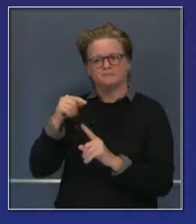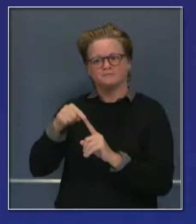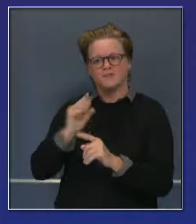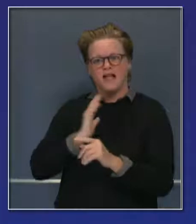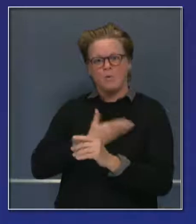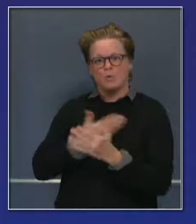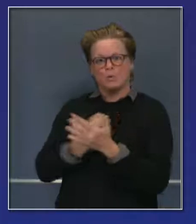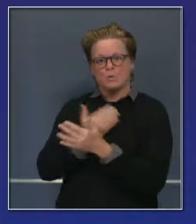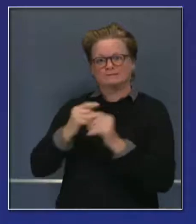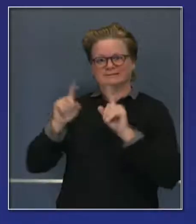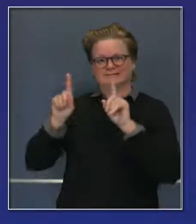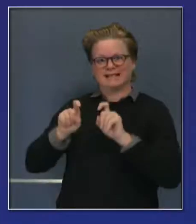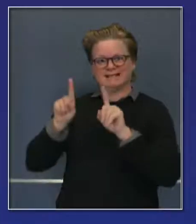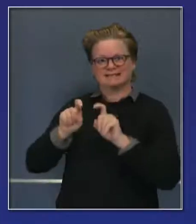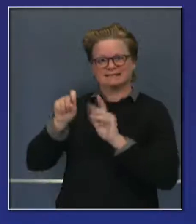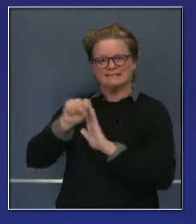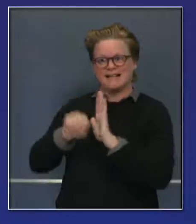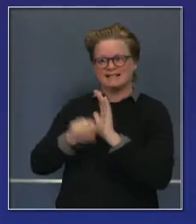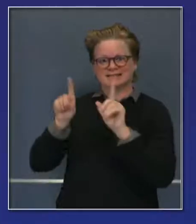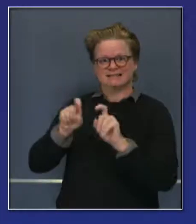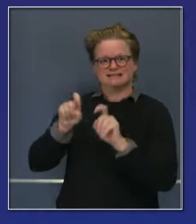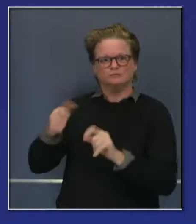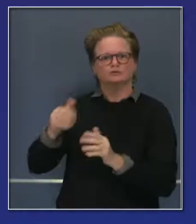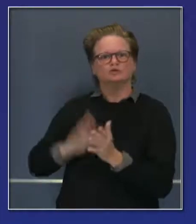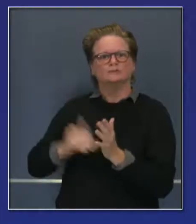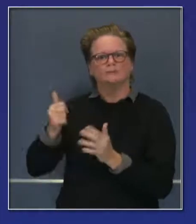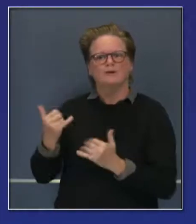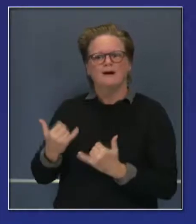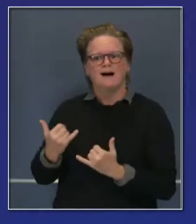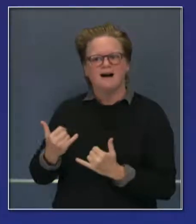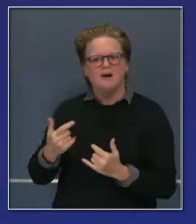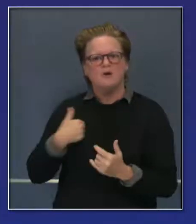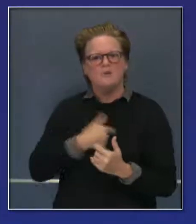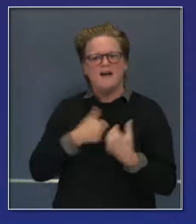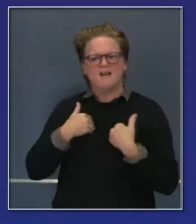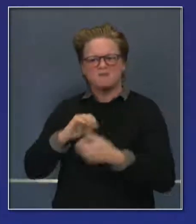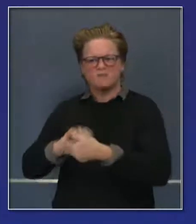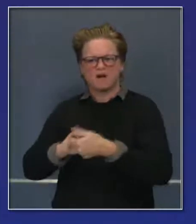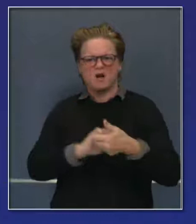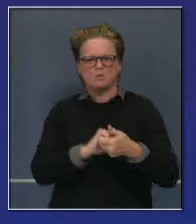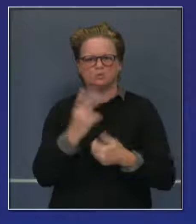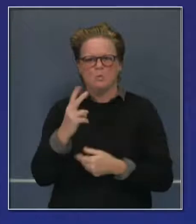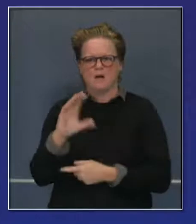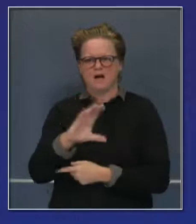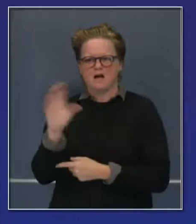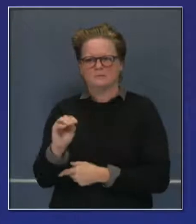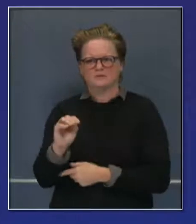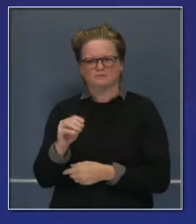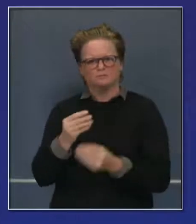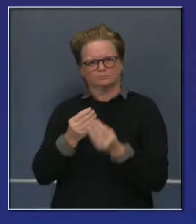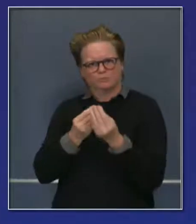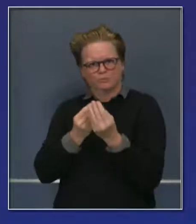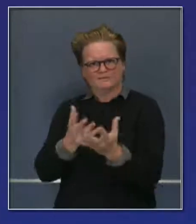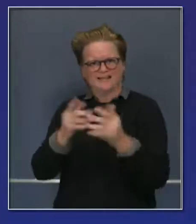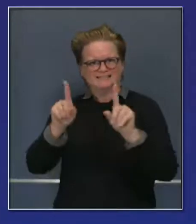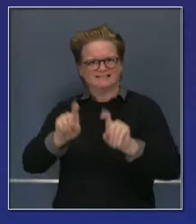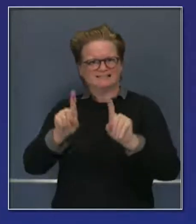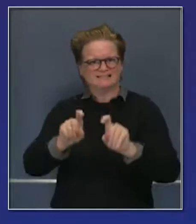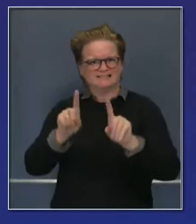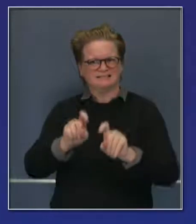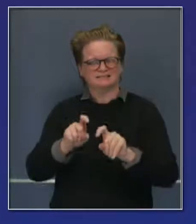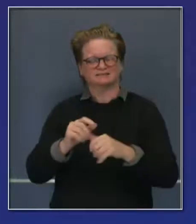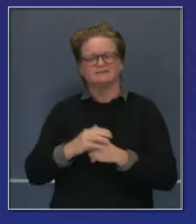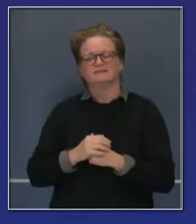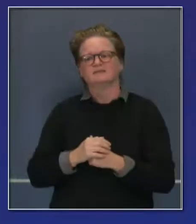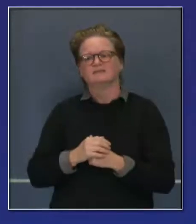150,000 at peak, in our partnership with Perkin-Elmer, but also the isolation, the contact tracing, and the